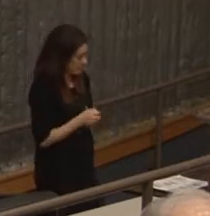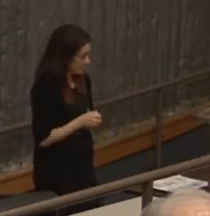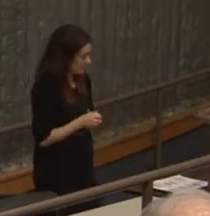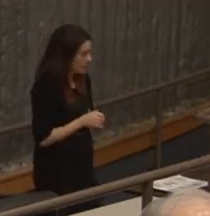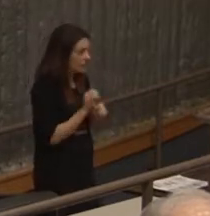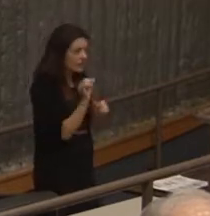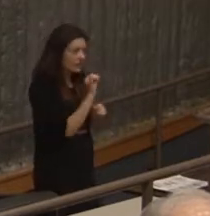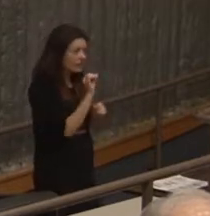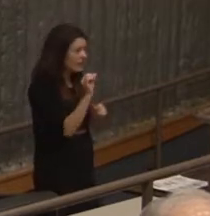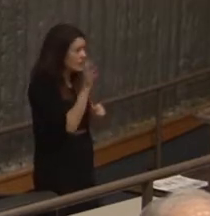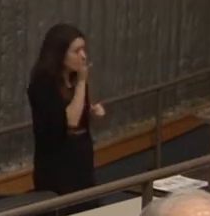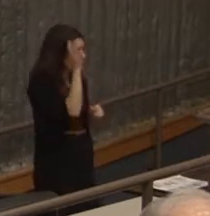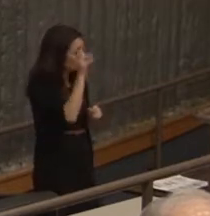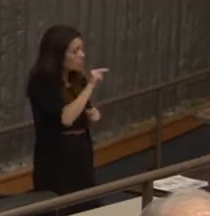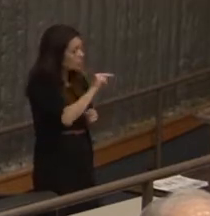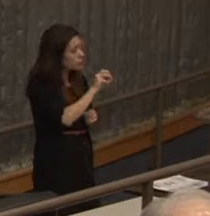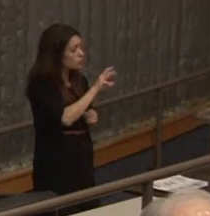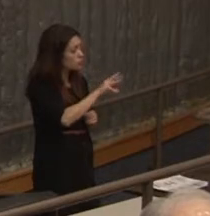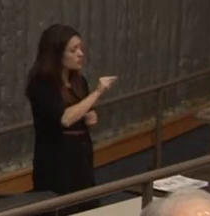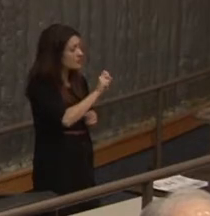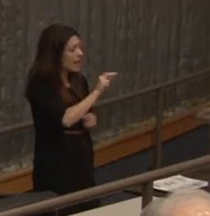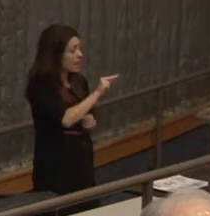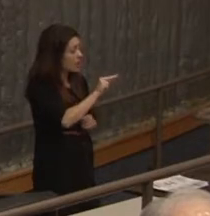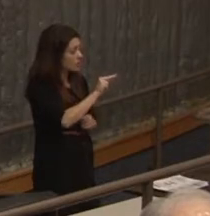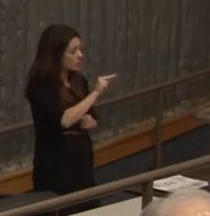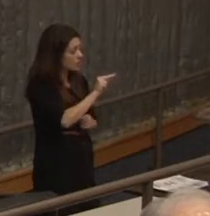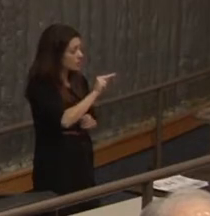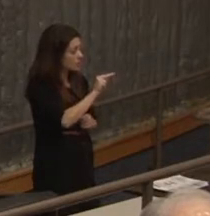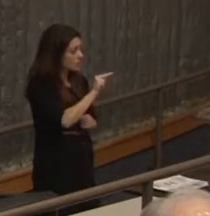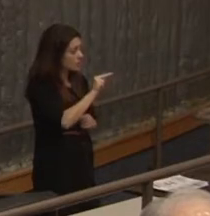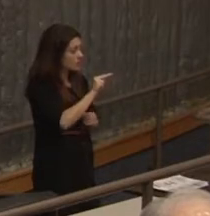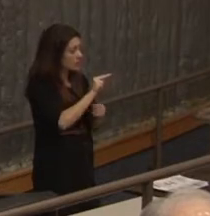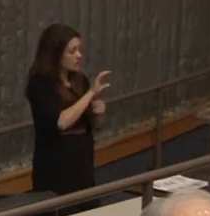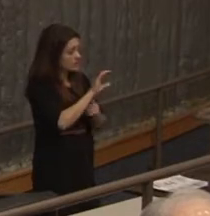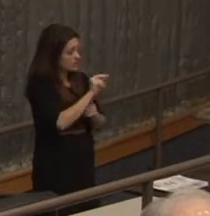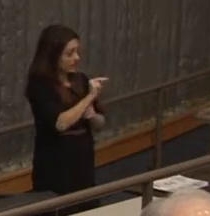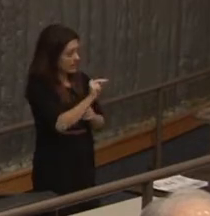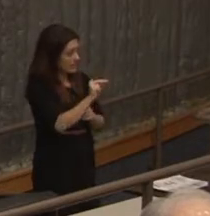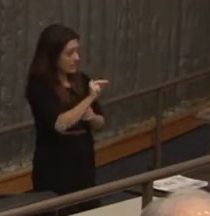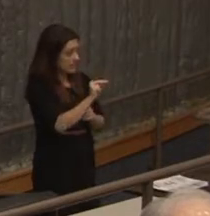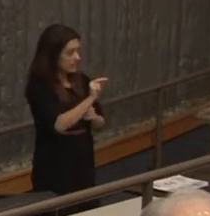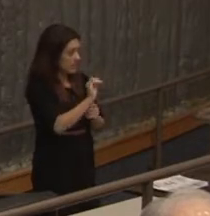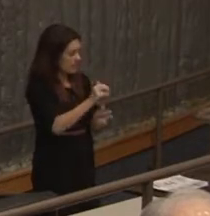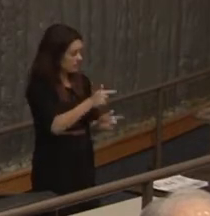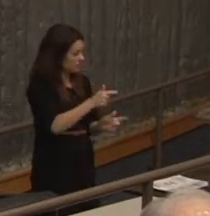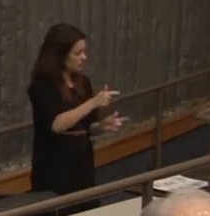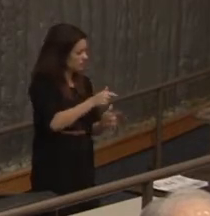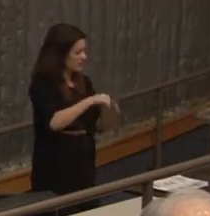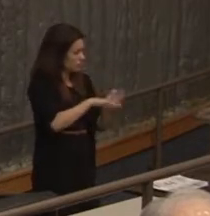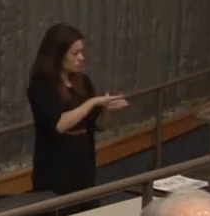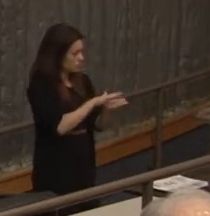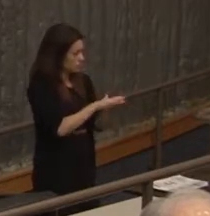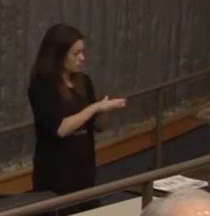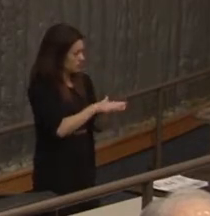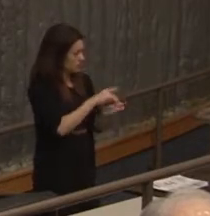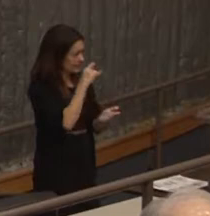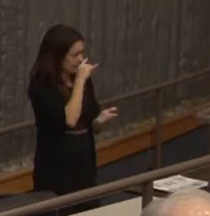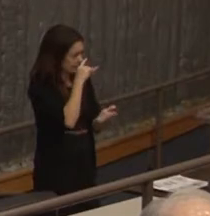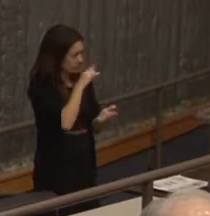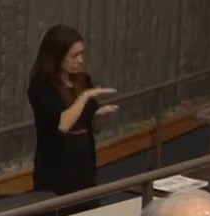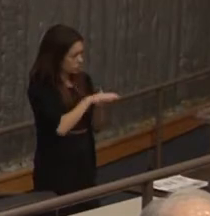about the kindergarten children with riddled bullets. You don't get over that. Sam never got over it. He didn't stop